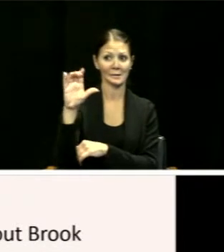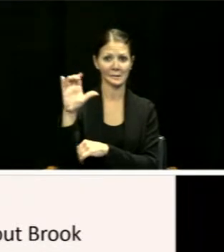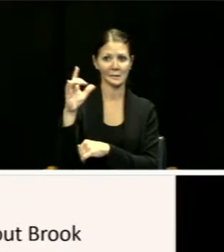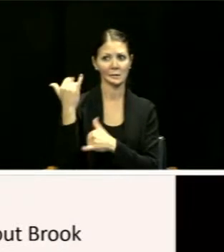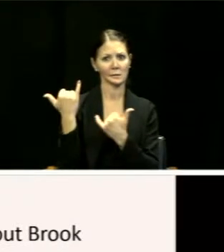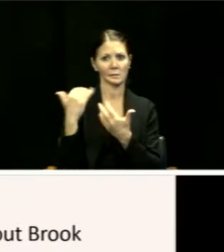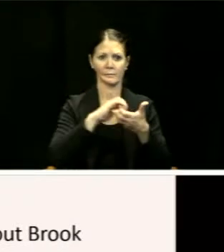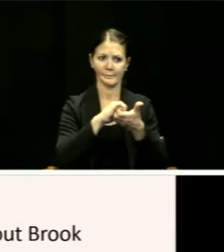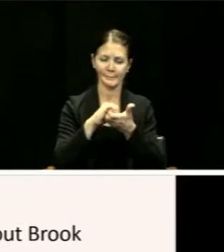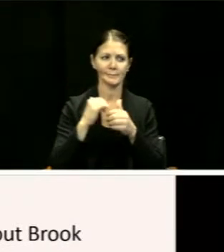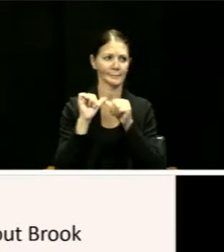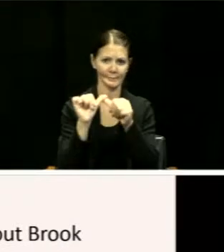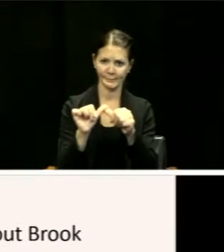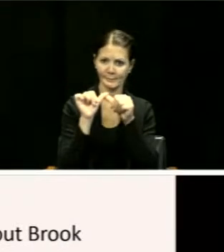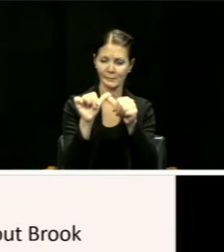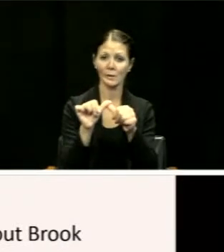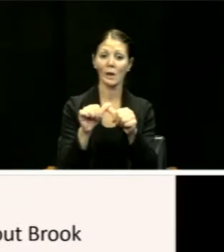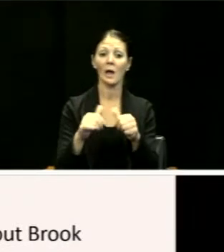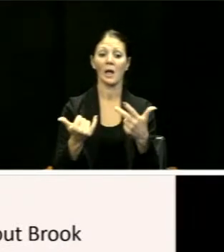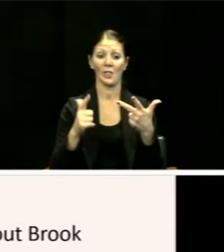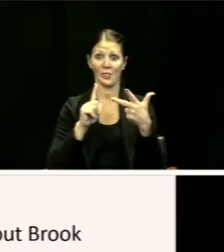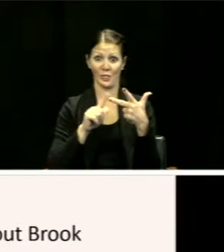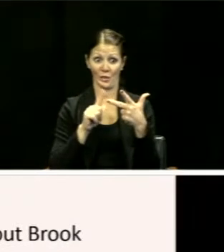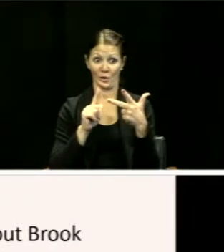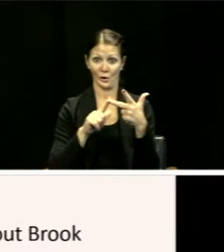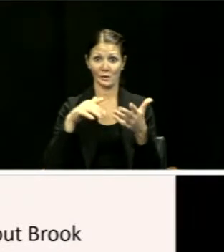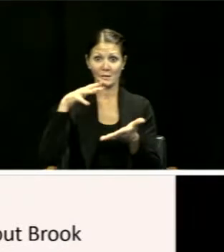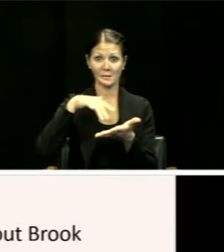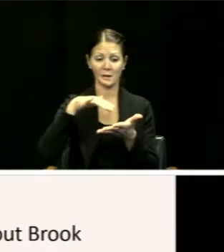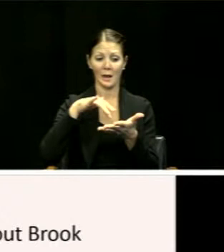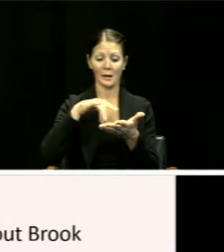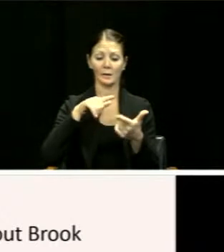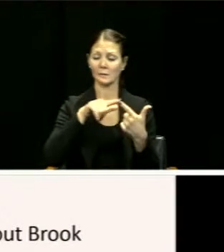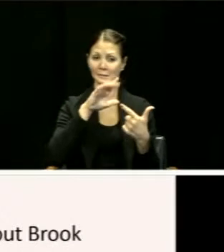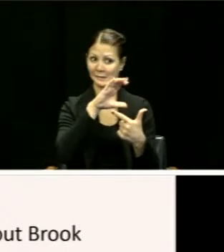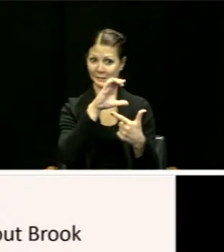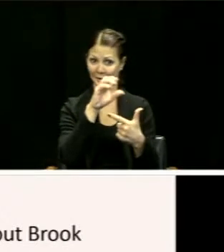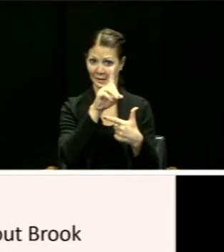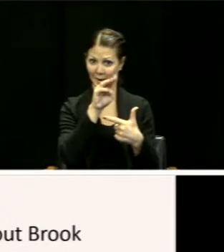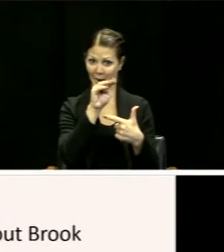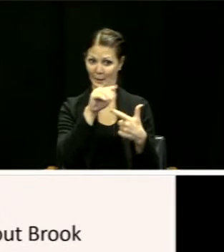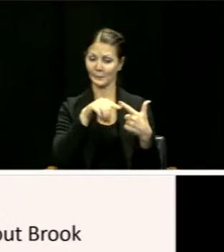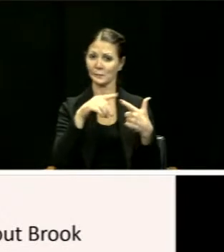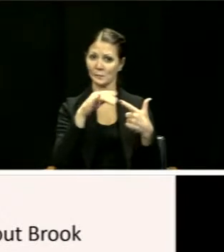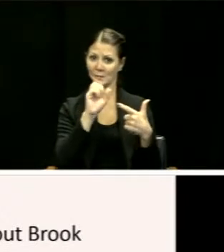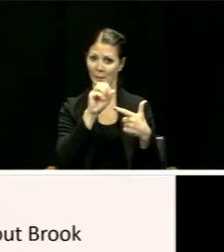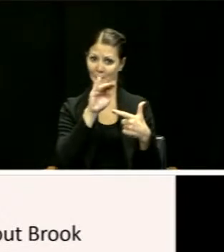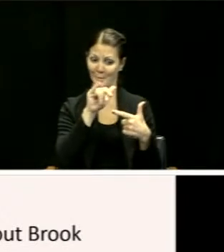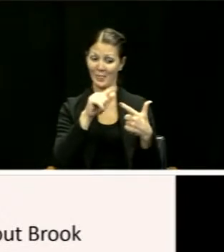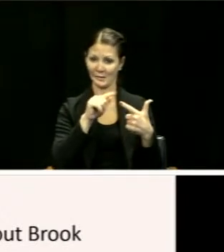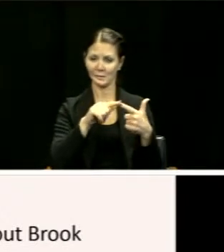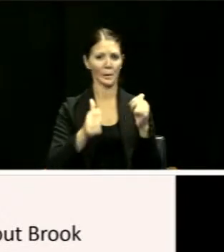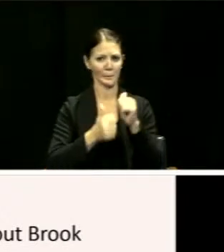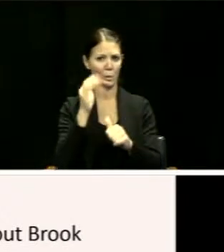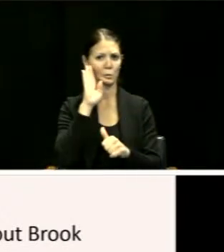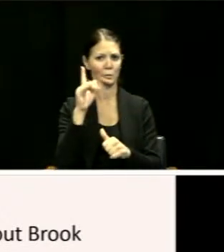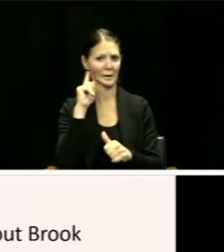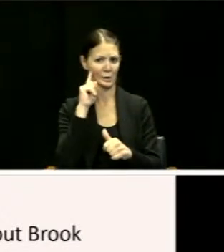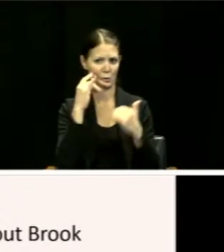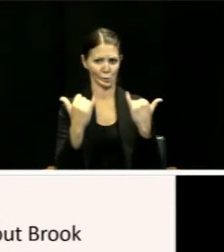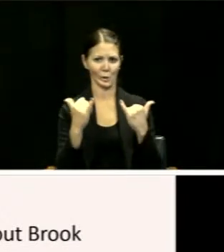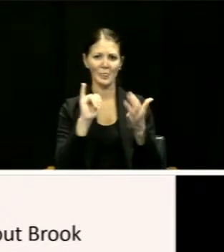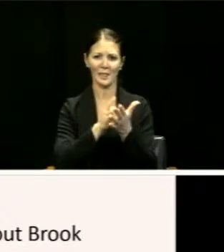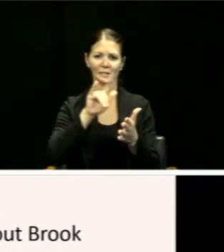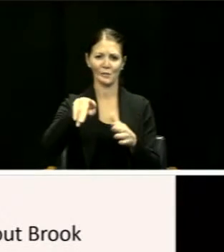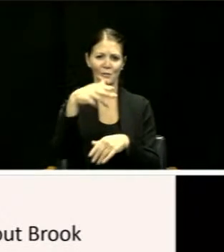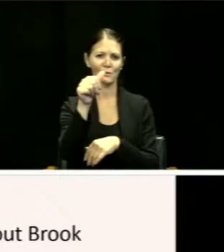ongoing. The second or third study, the second one completed by CDM Smith, is the one that you will hear the most about tonight, which is the phase 2 drainage study. We